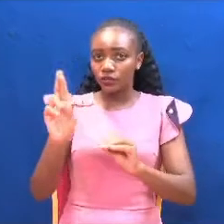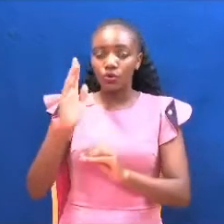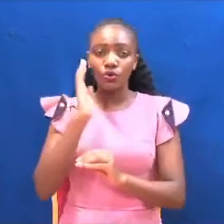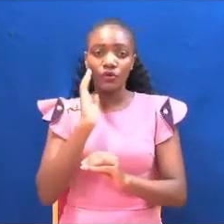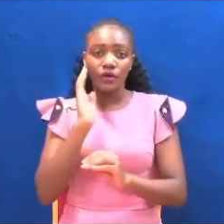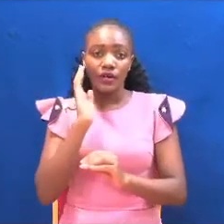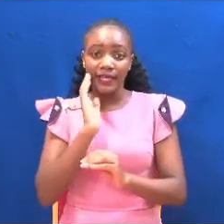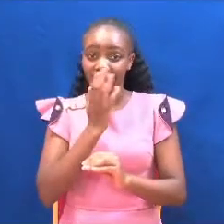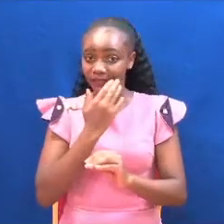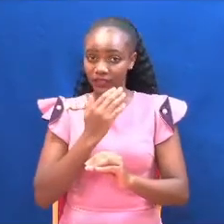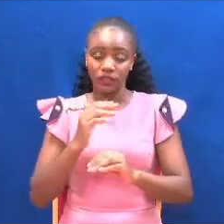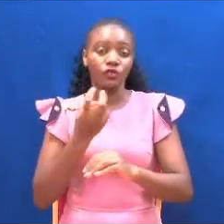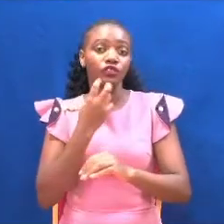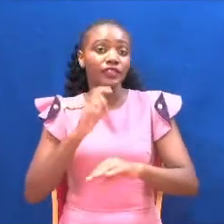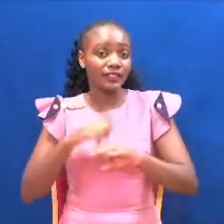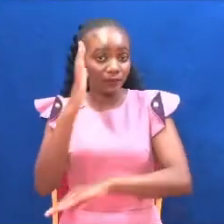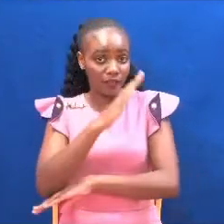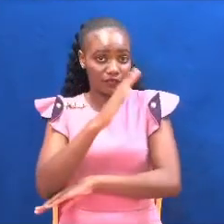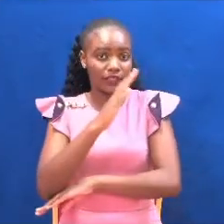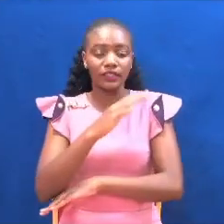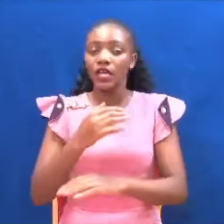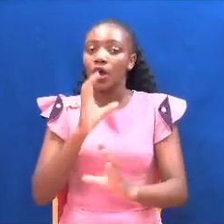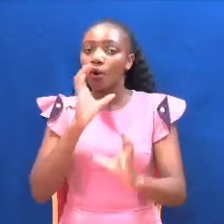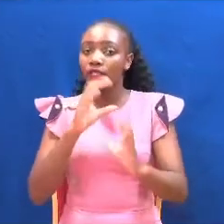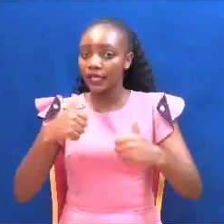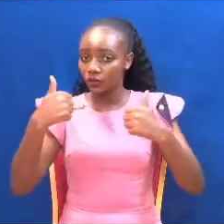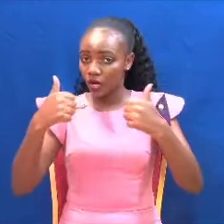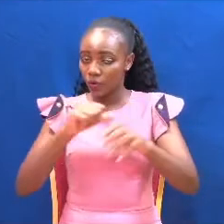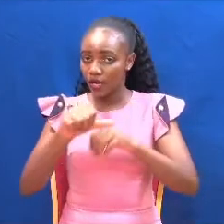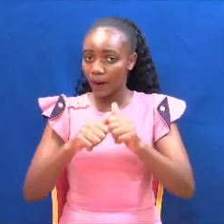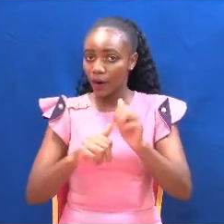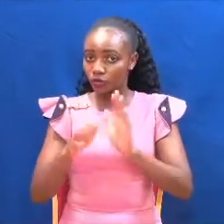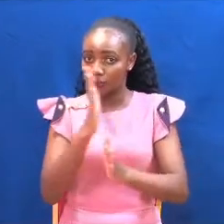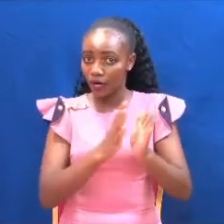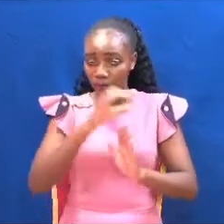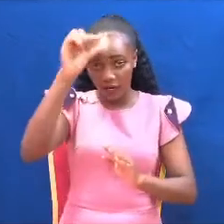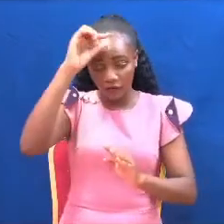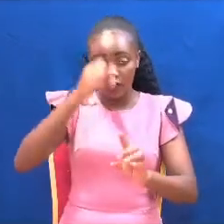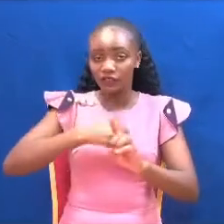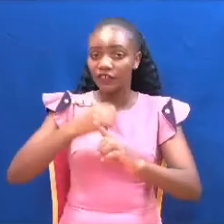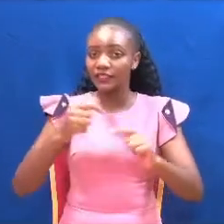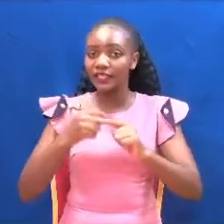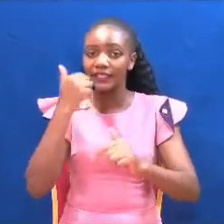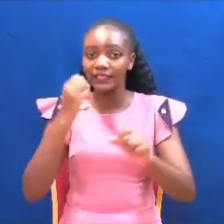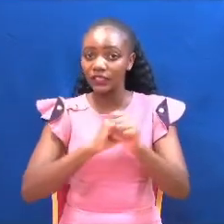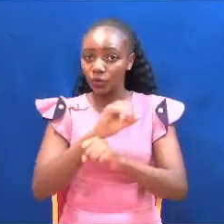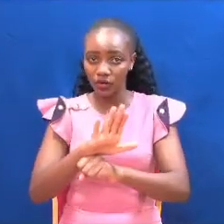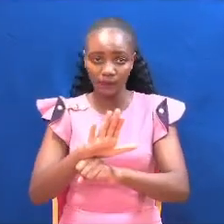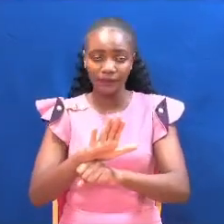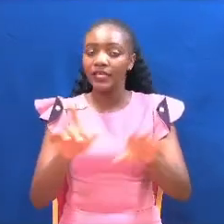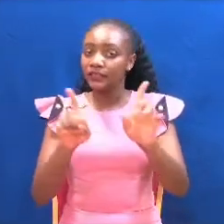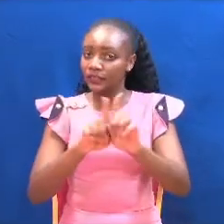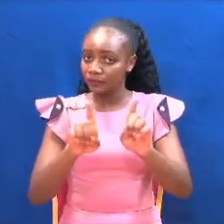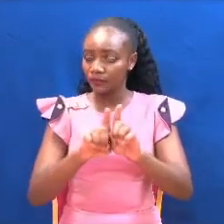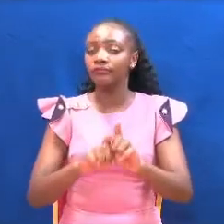evening revealed accelerated plans by the government in the fight against the COVID-19 pandemic. According to the